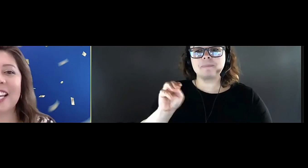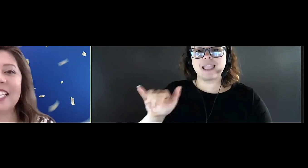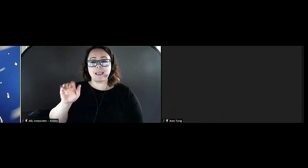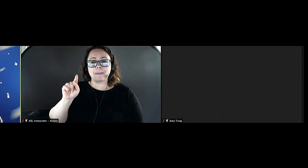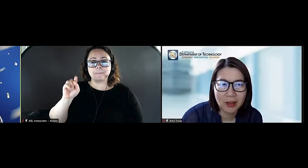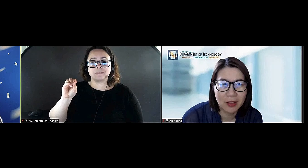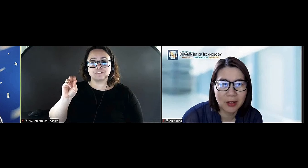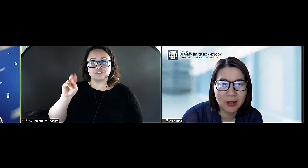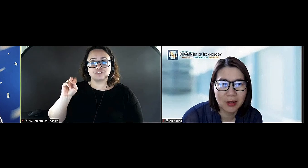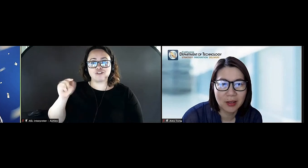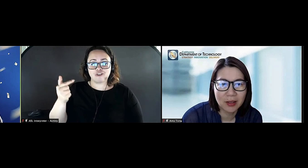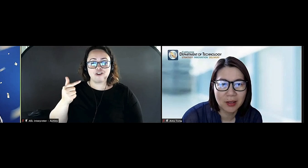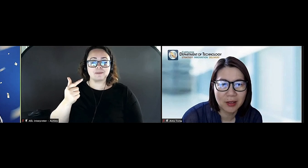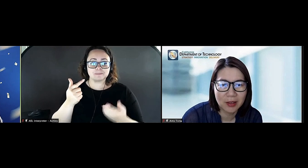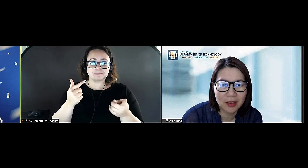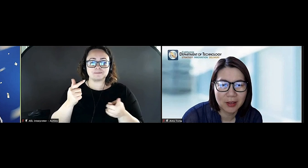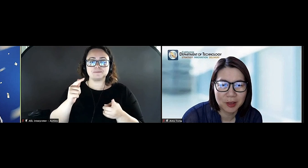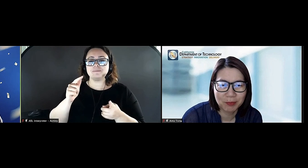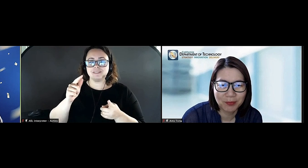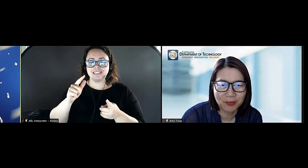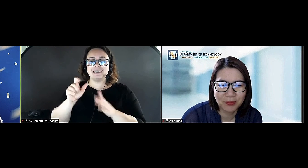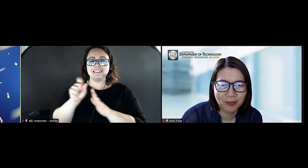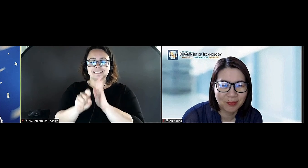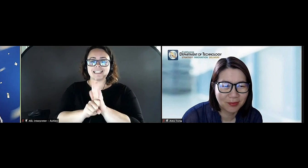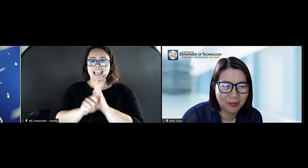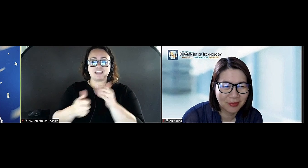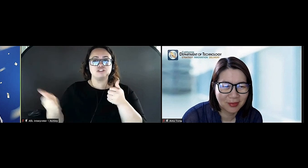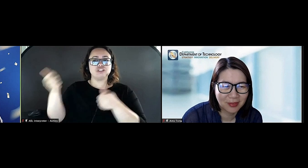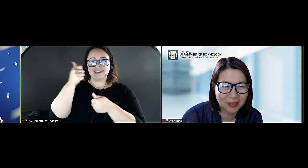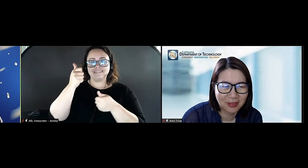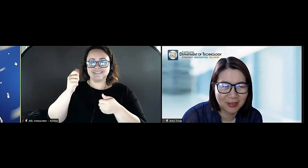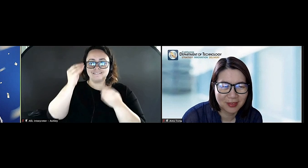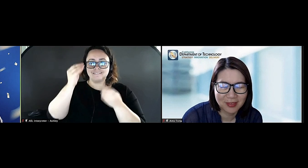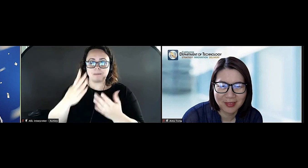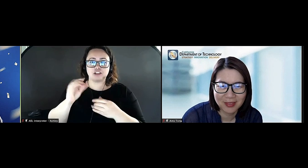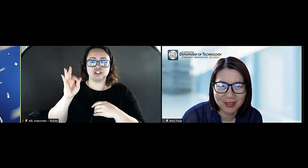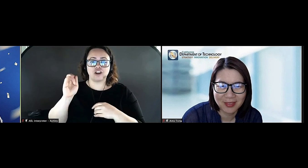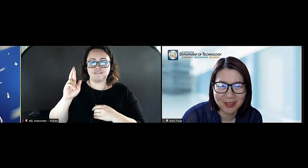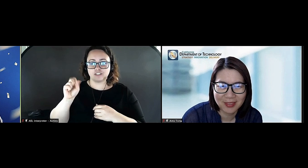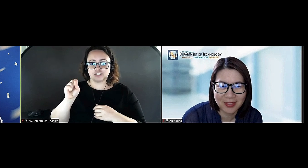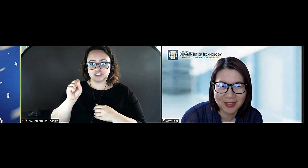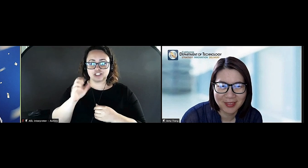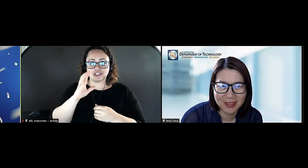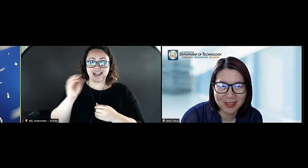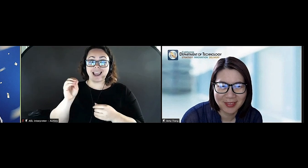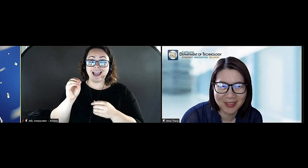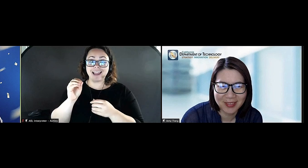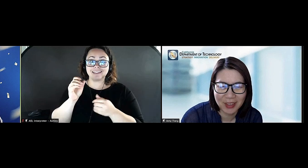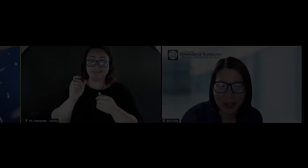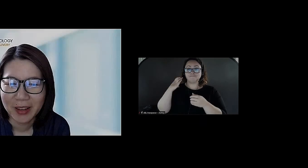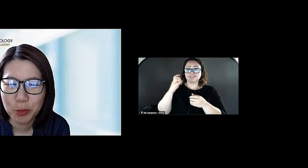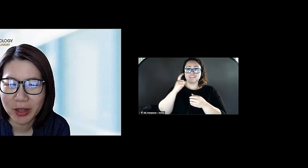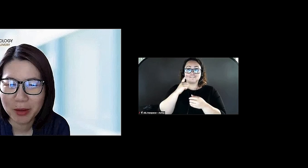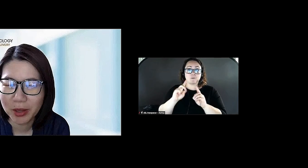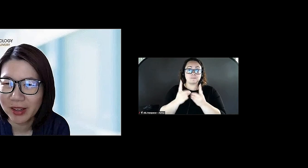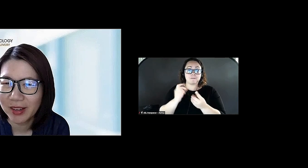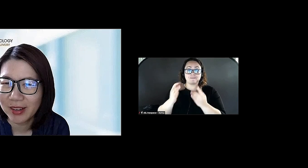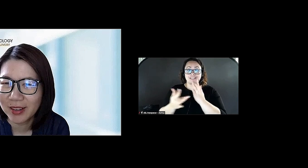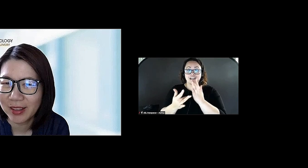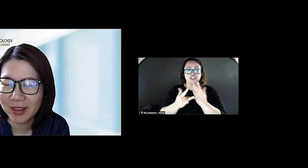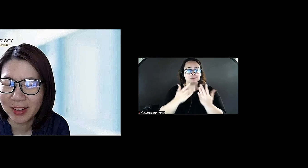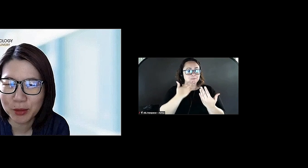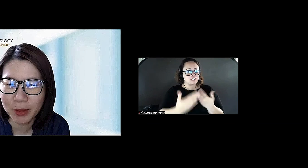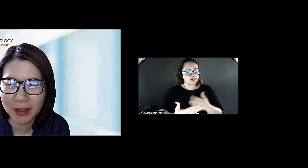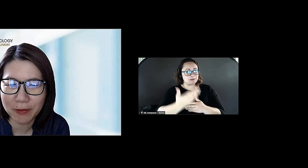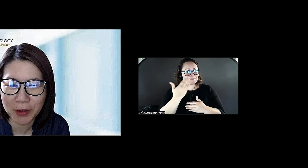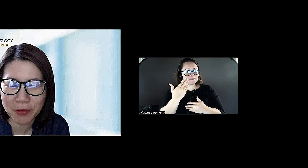our State Chief Information Officer and Director of the California Department of Technology. Good morning, Amy. Morning, Brenda.